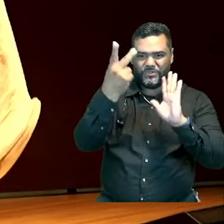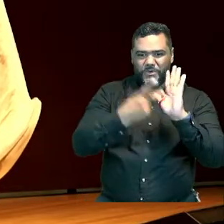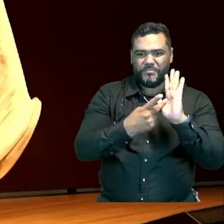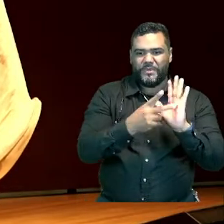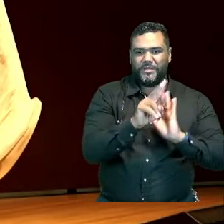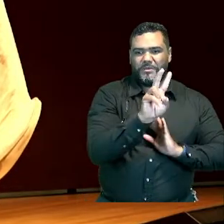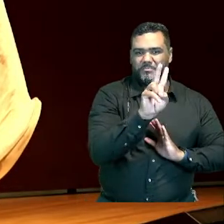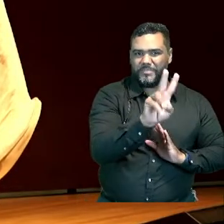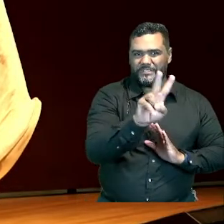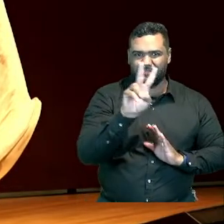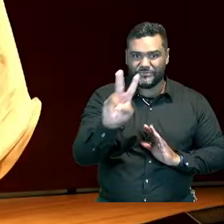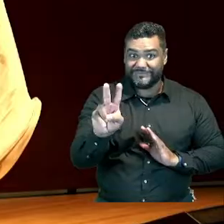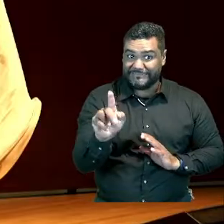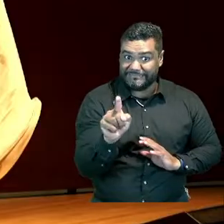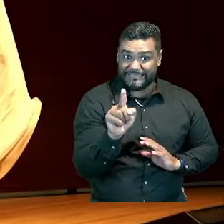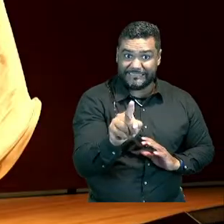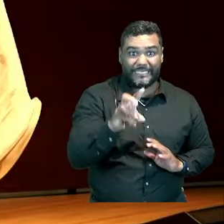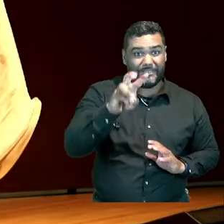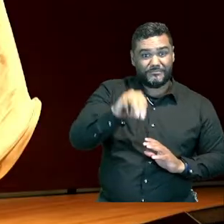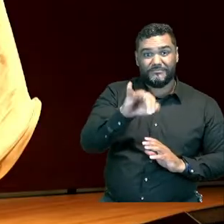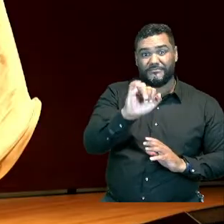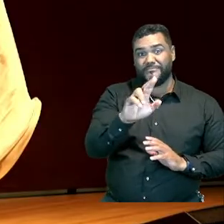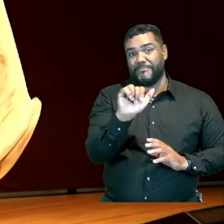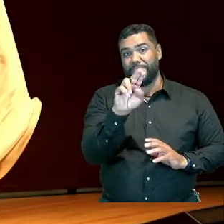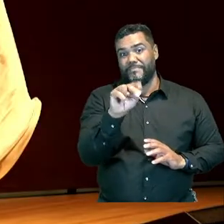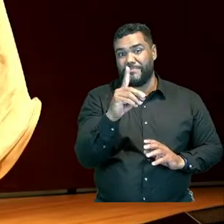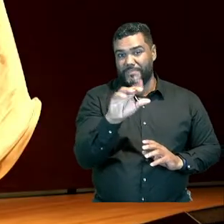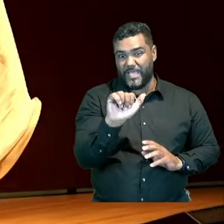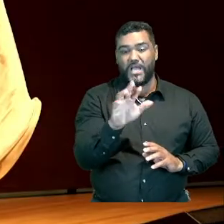since 2022.